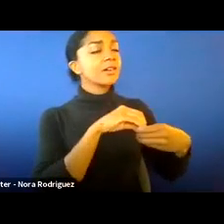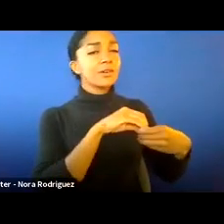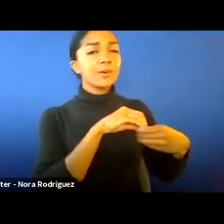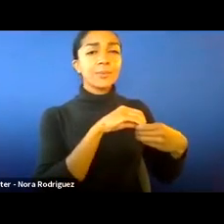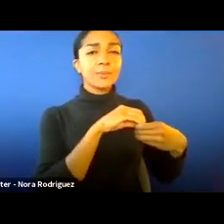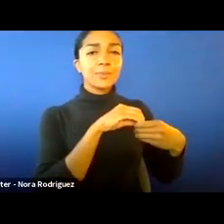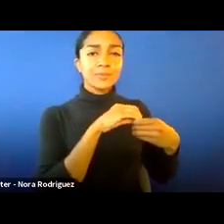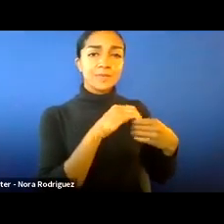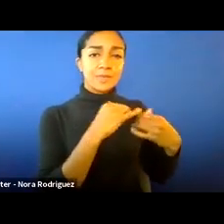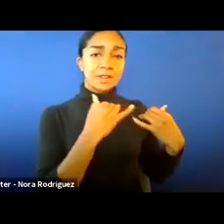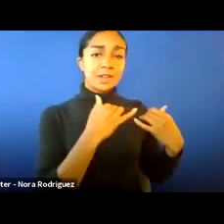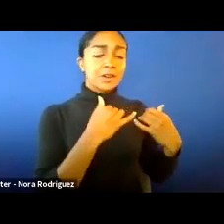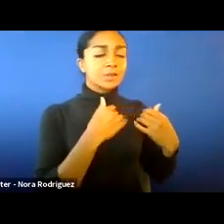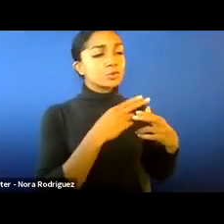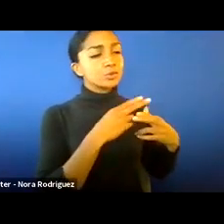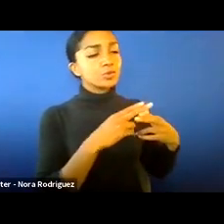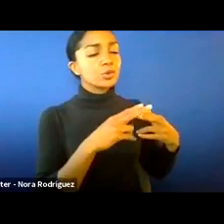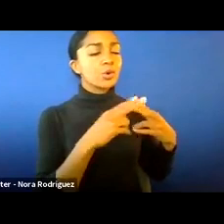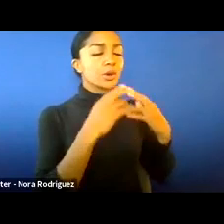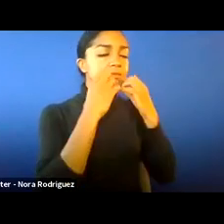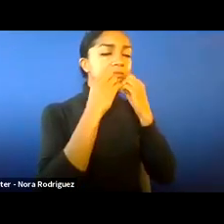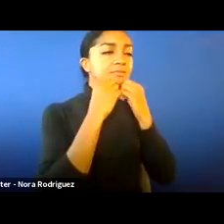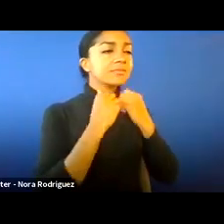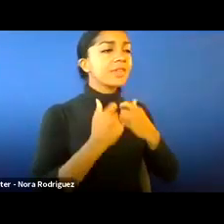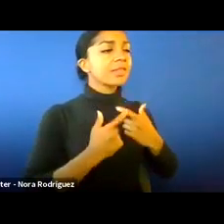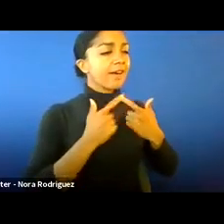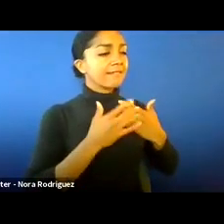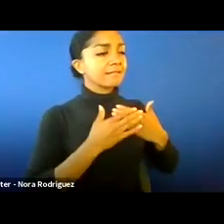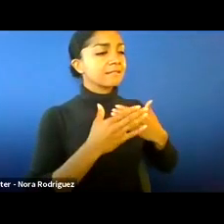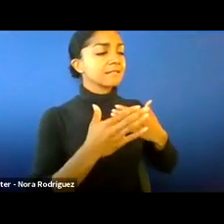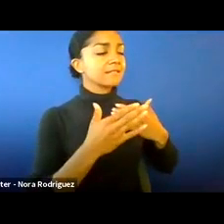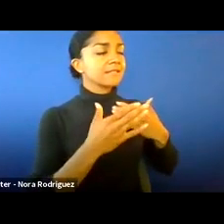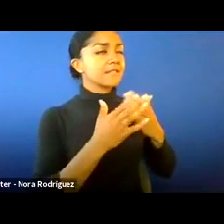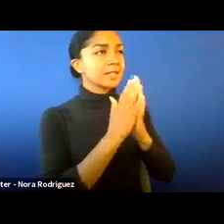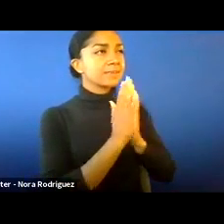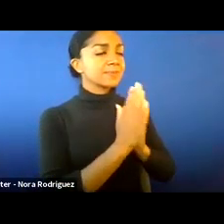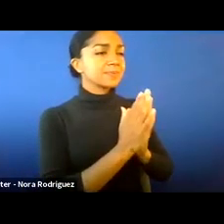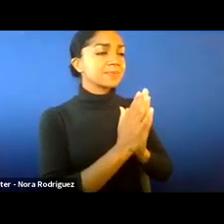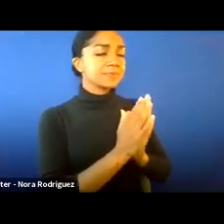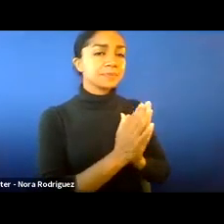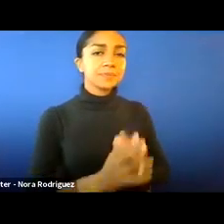this short and precious life. Ashe.